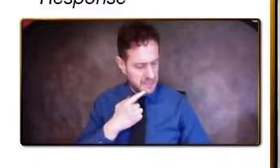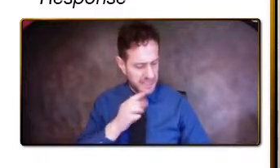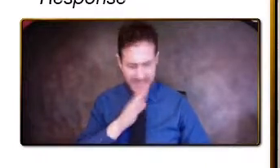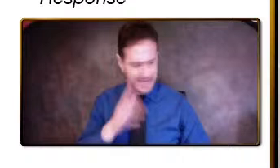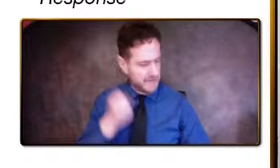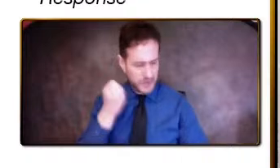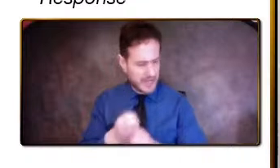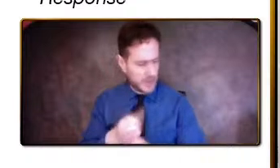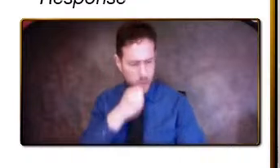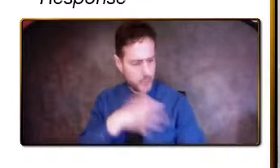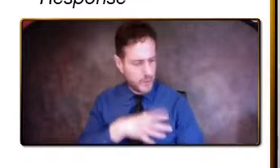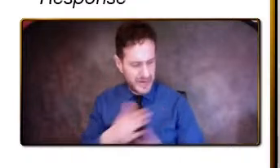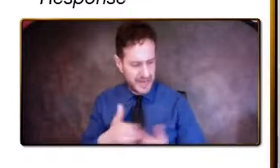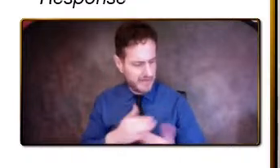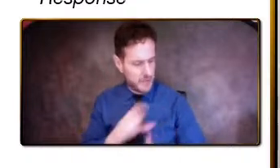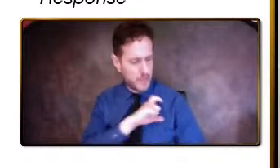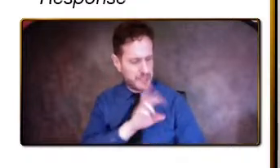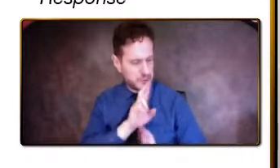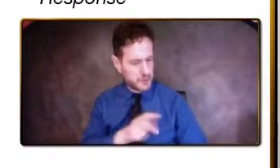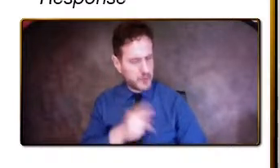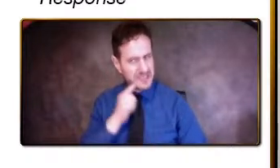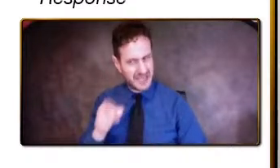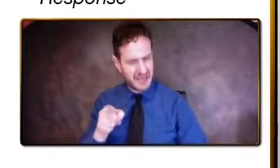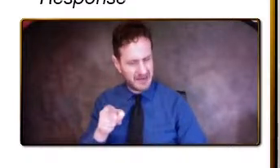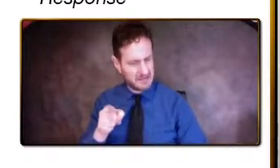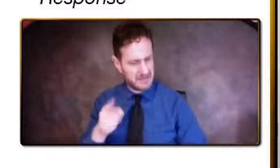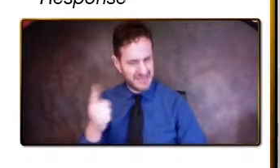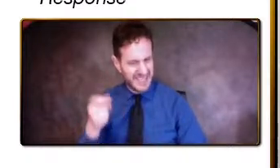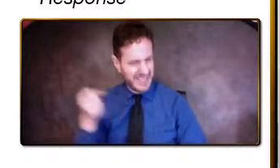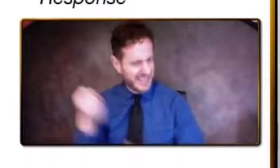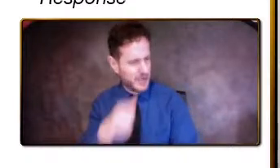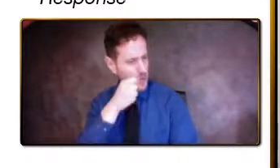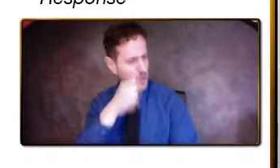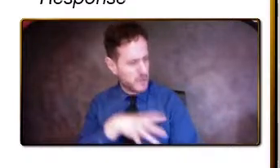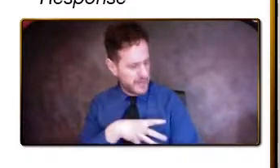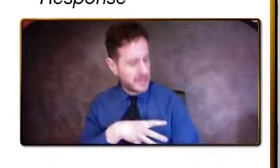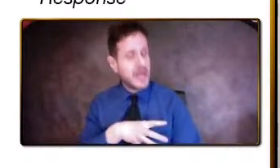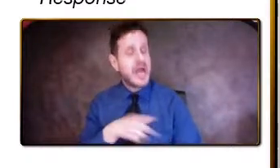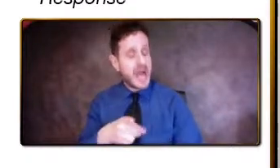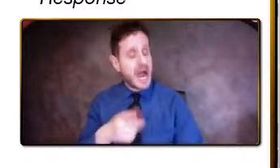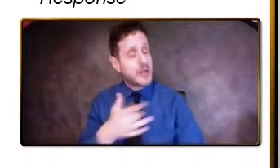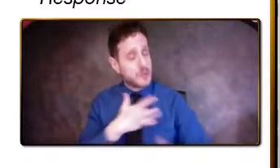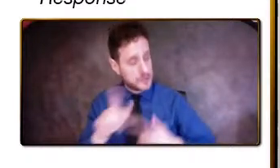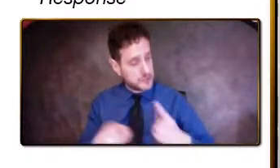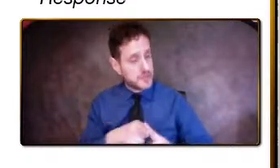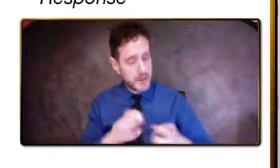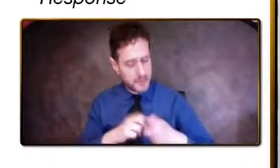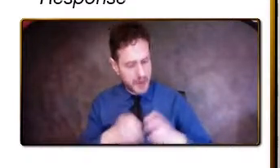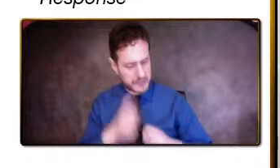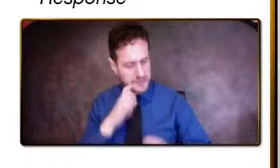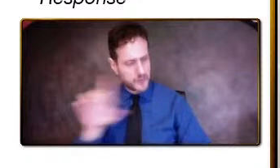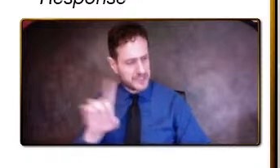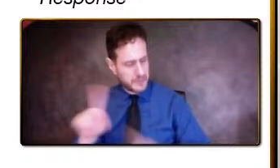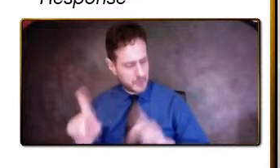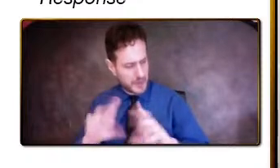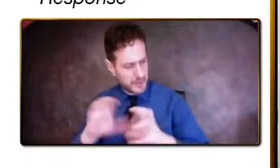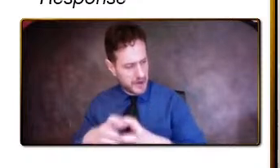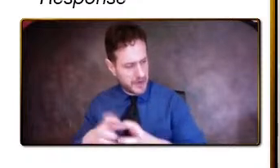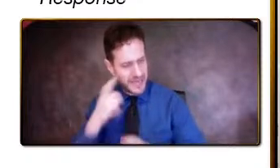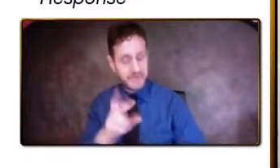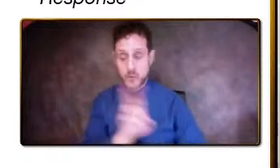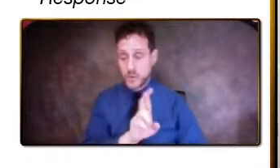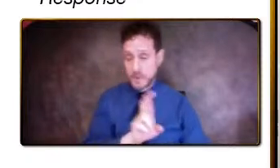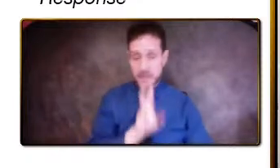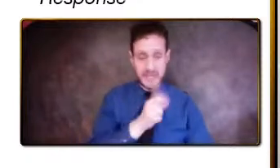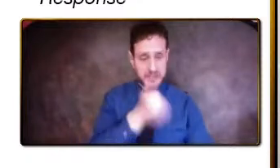any part of you worried about possible blowback the state's Democratic Party may face if Republicans use these allegations against all Democrats, including